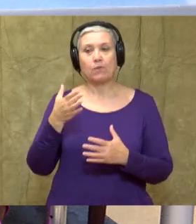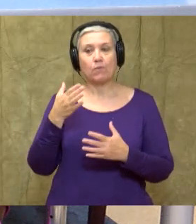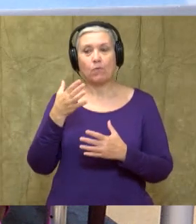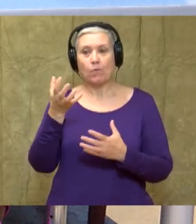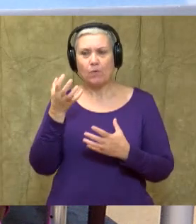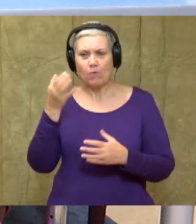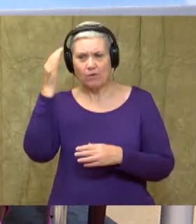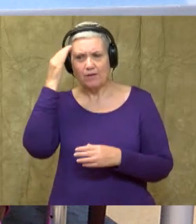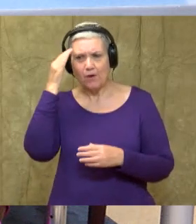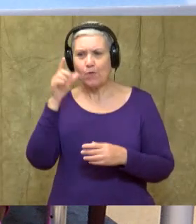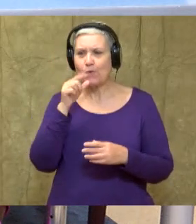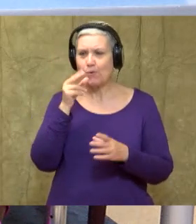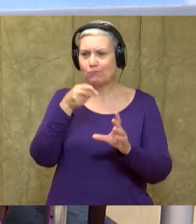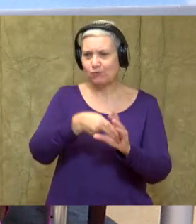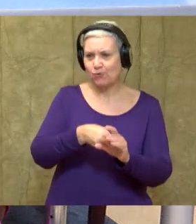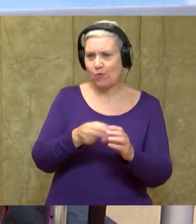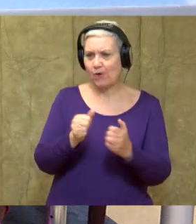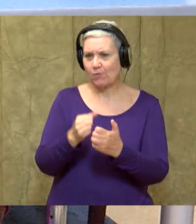with us.